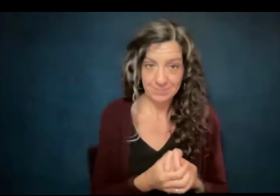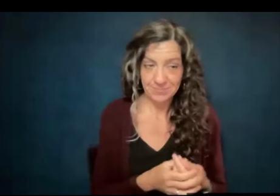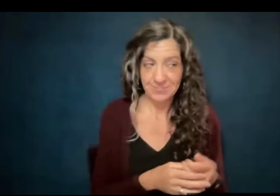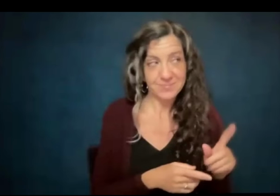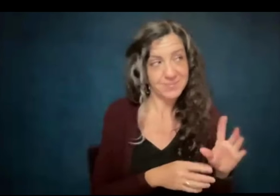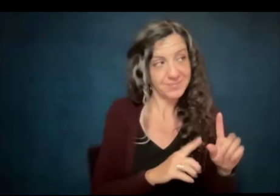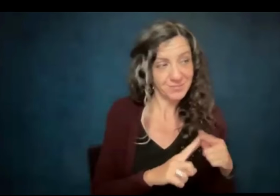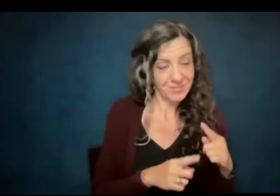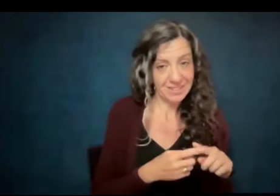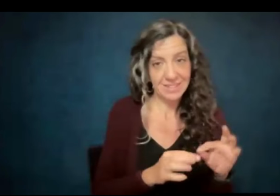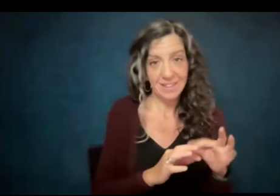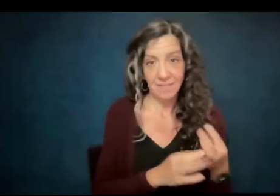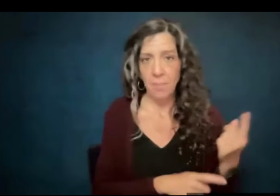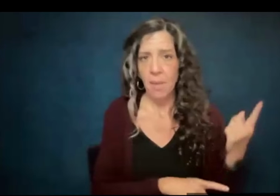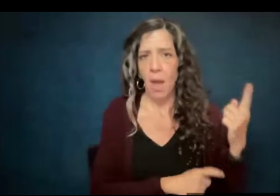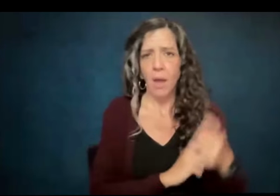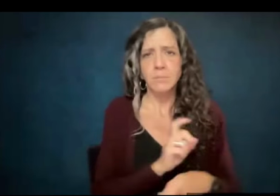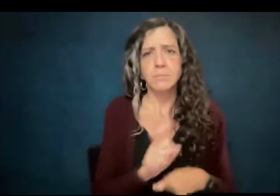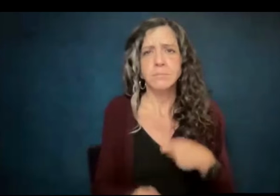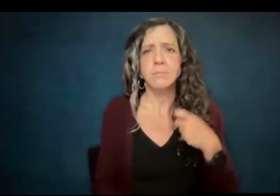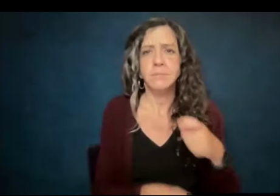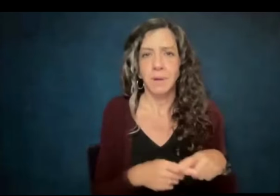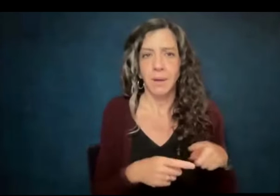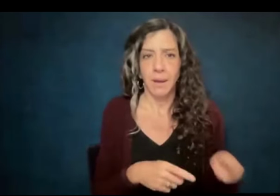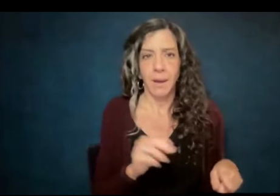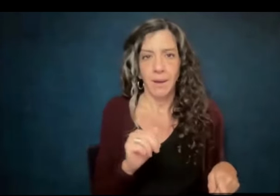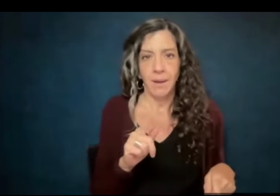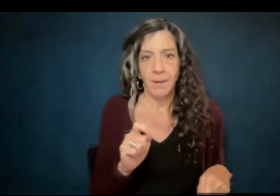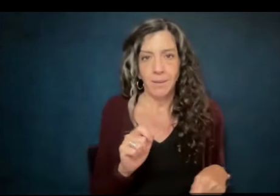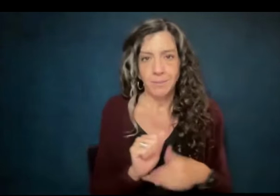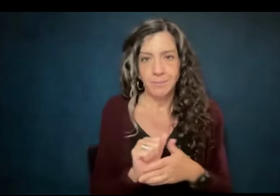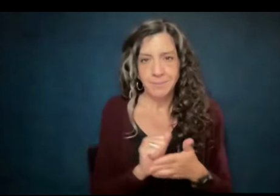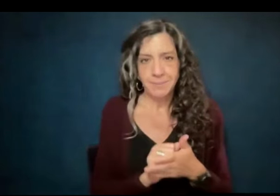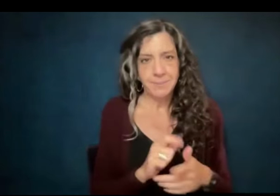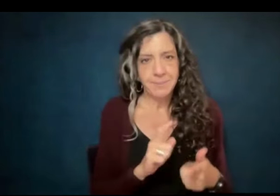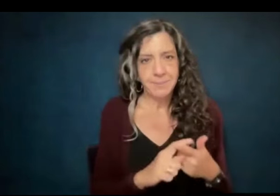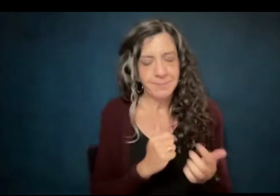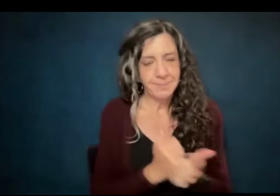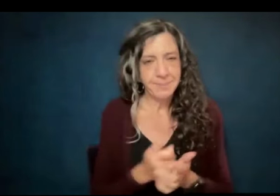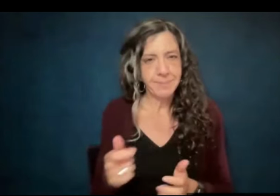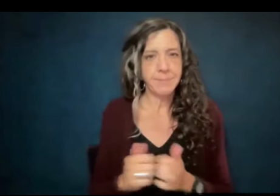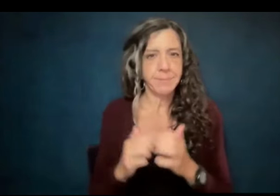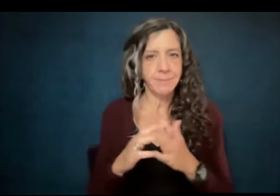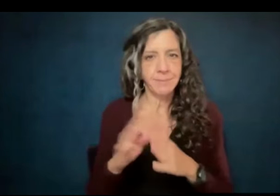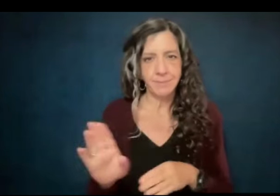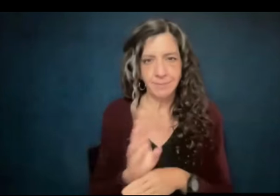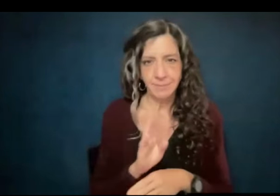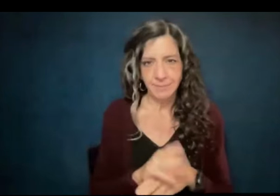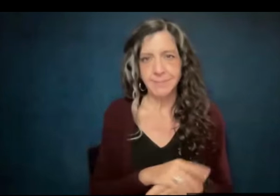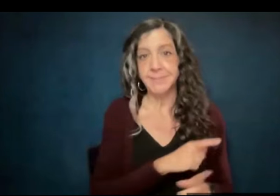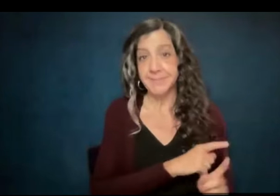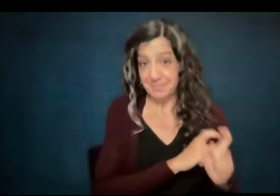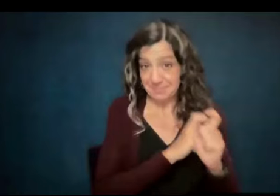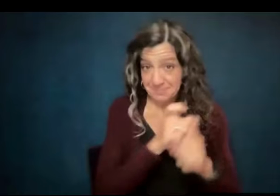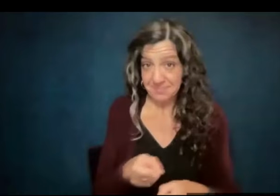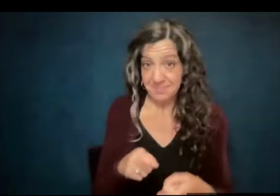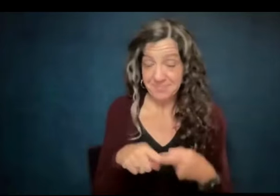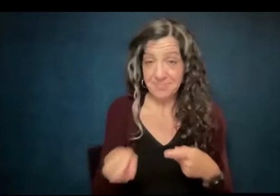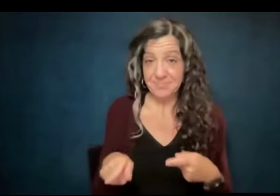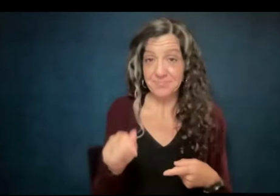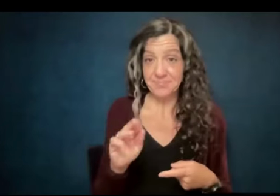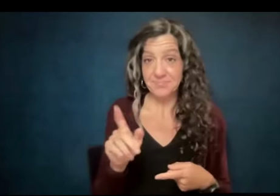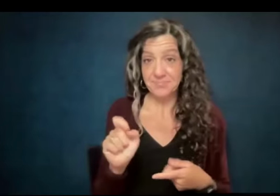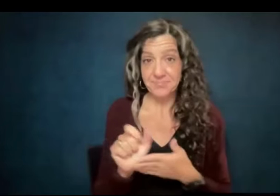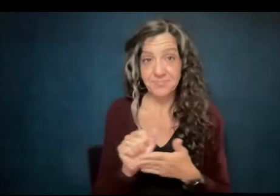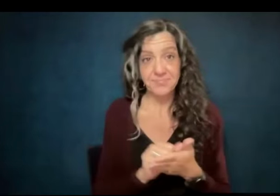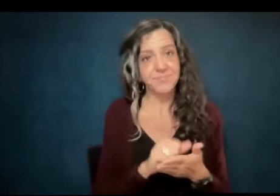their friends and family members contribute to their ABLE account to help Tracy start the business. Gifts